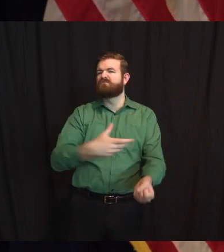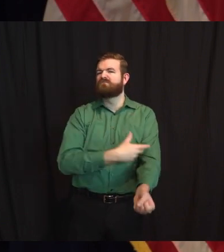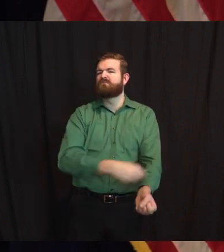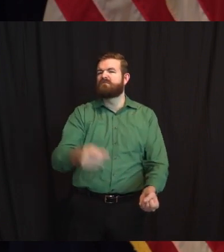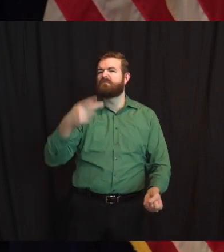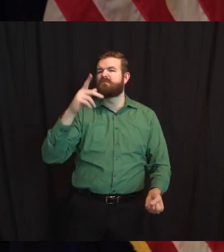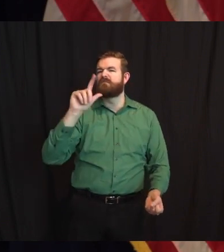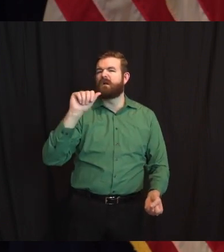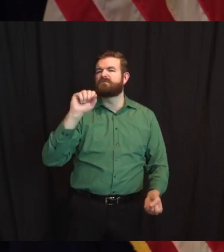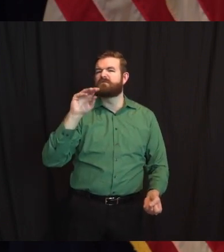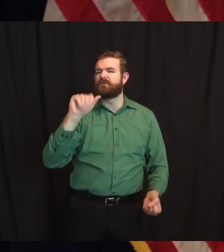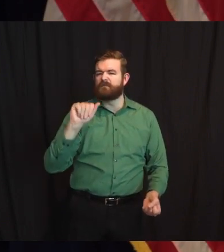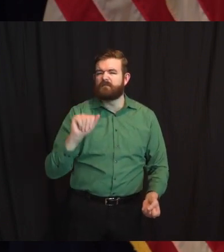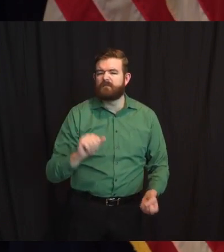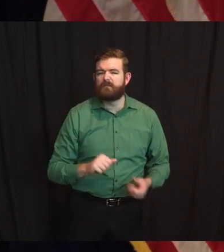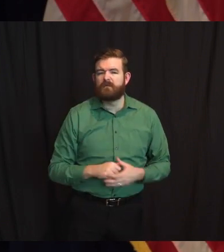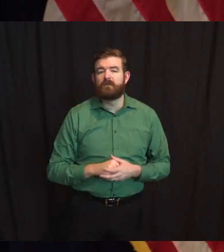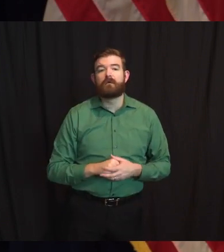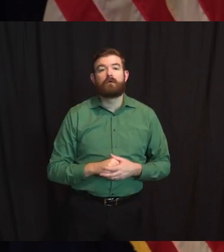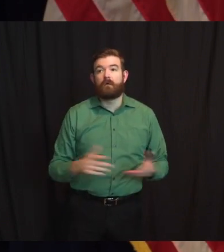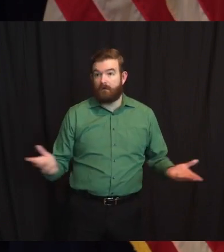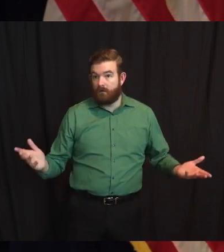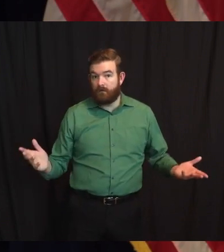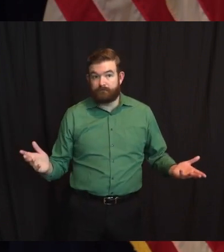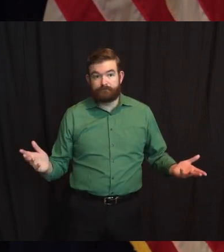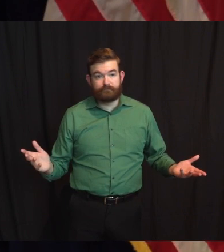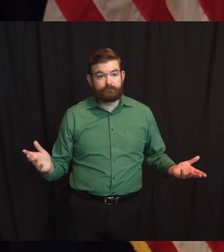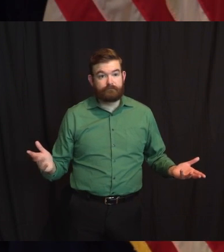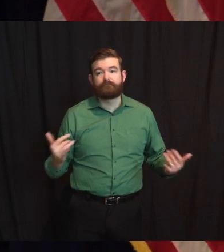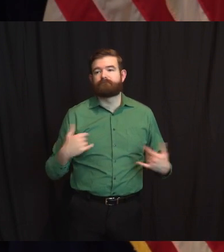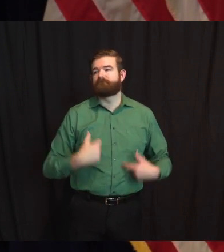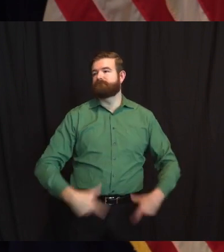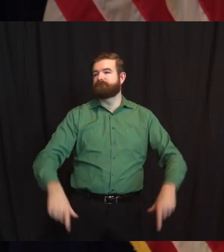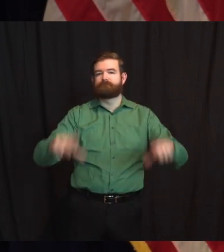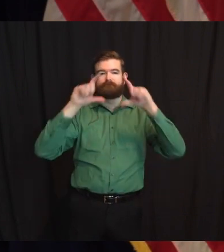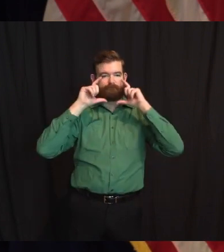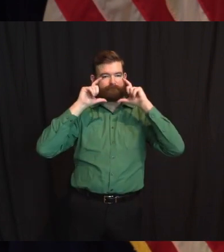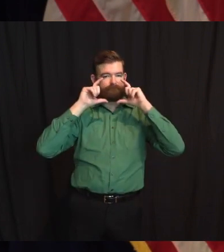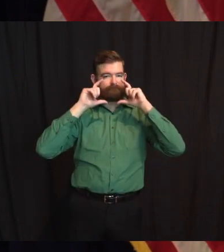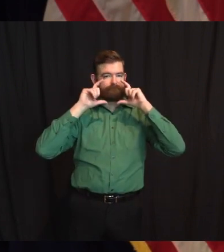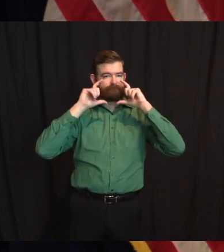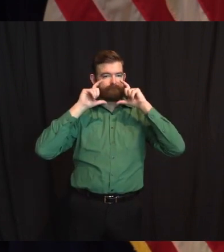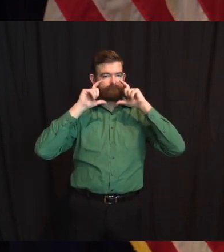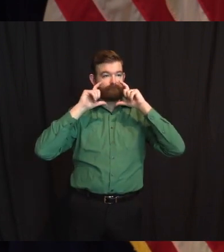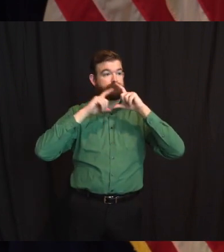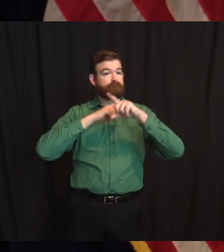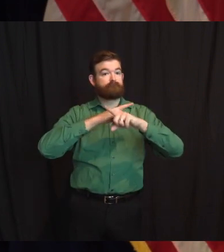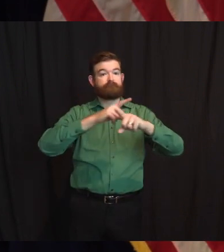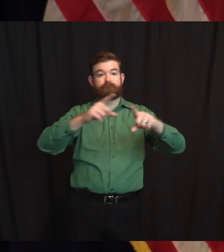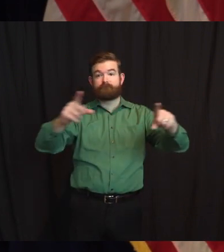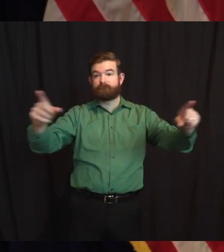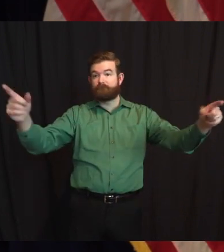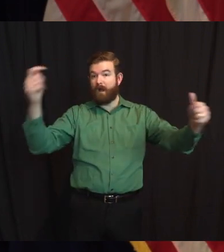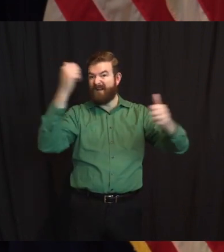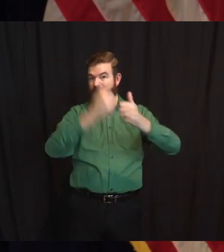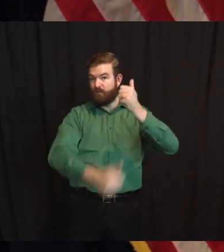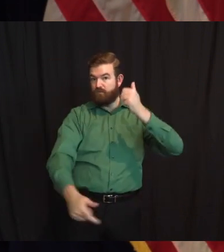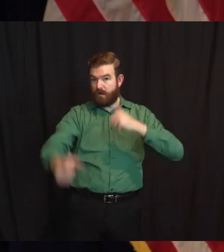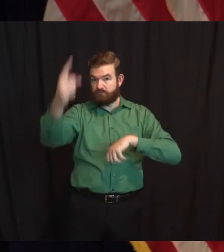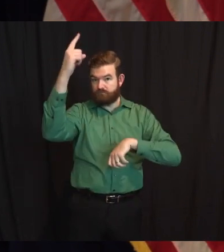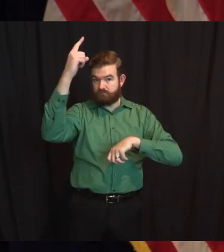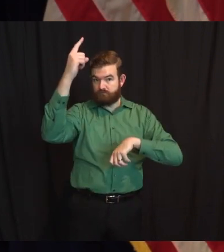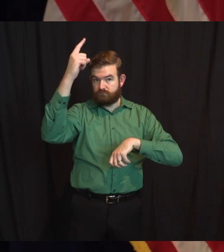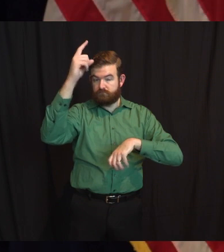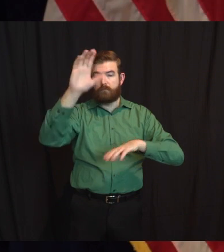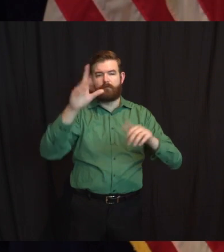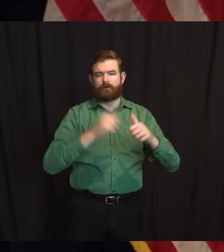You good? So with that, I'm going to mask up. Again, everybody, first of all, thank you. I want to thank